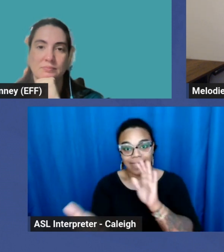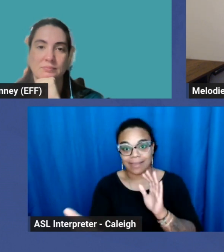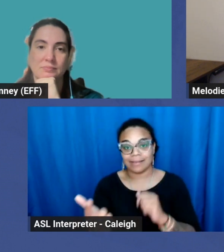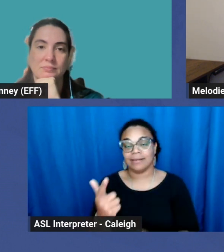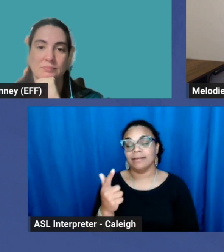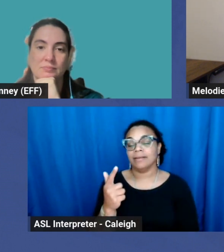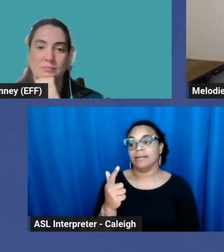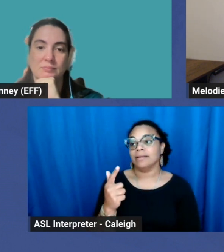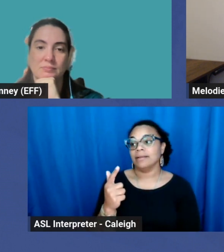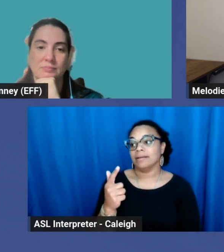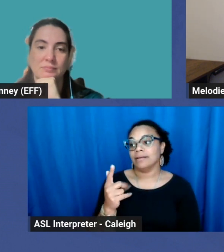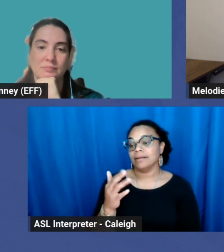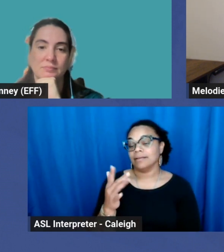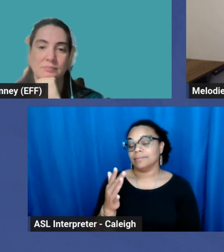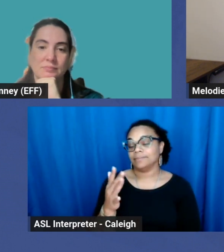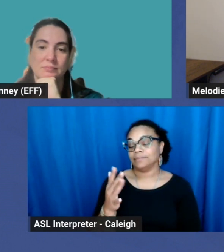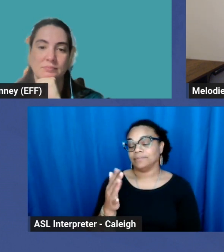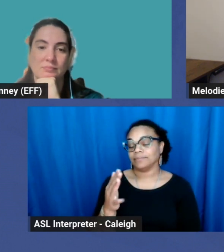being